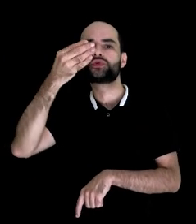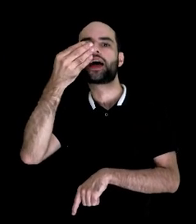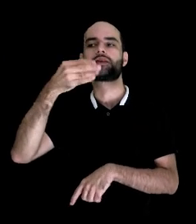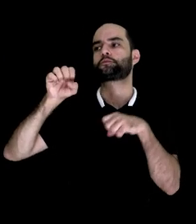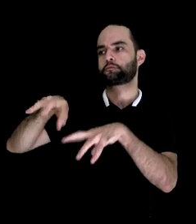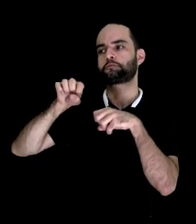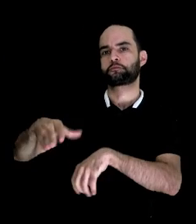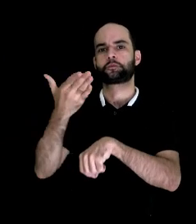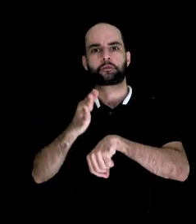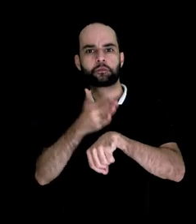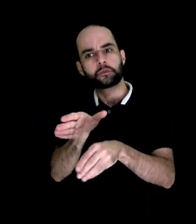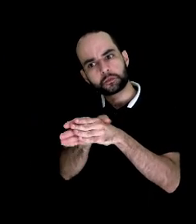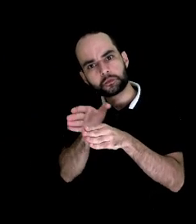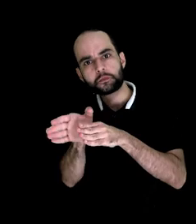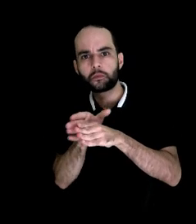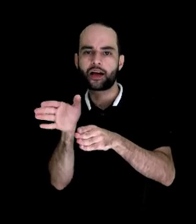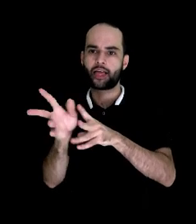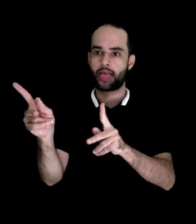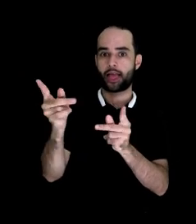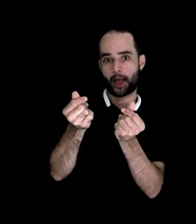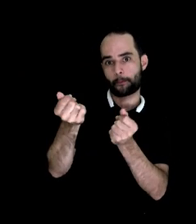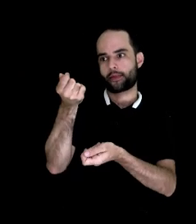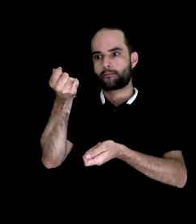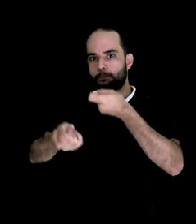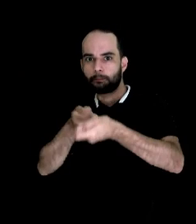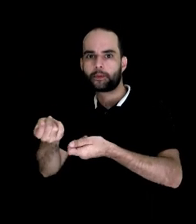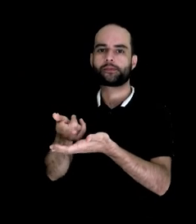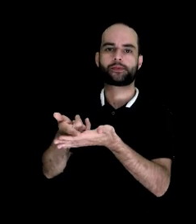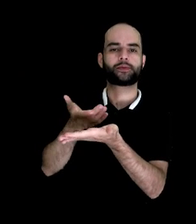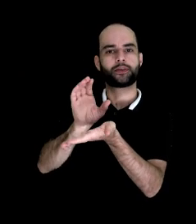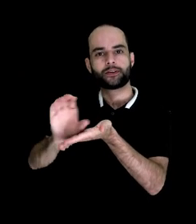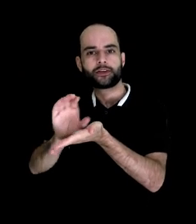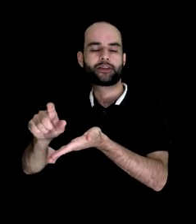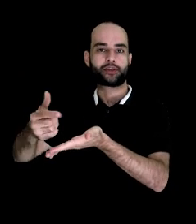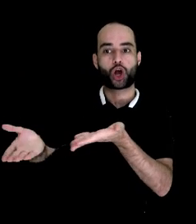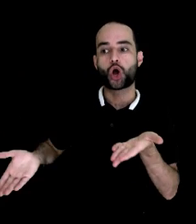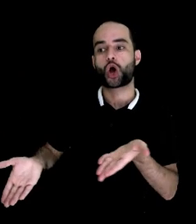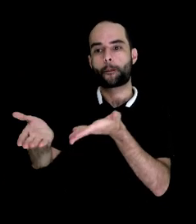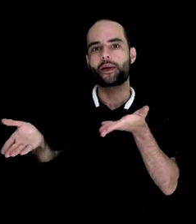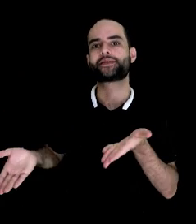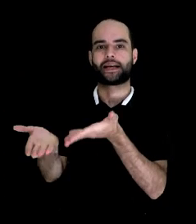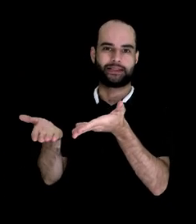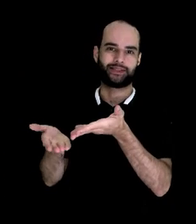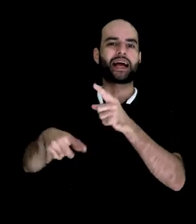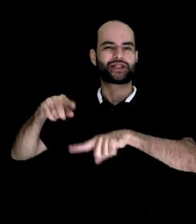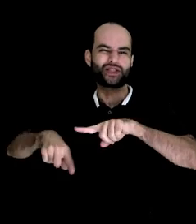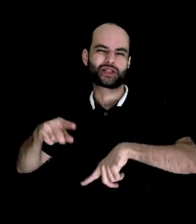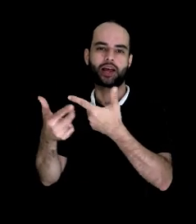with deafblindness received training, counseling, and start-up capital to establish their income-generating